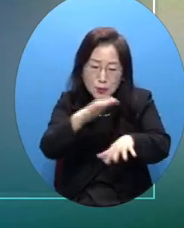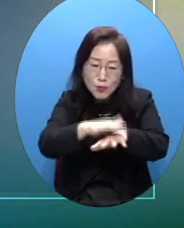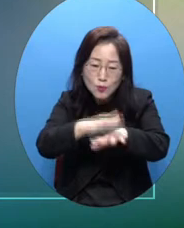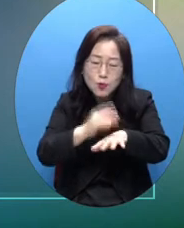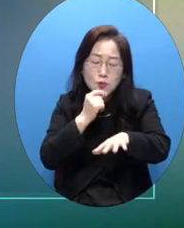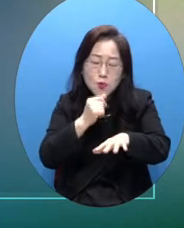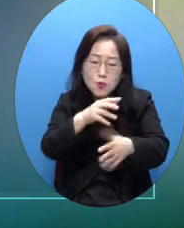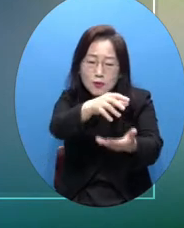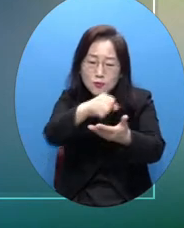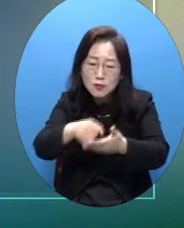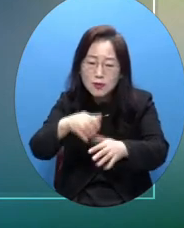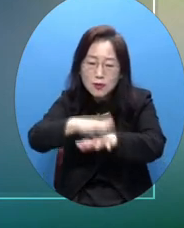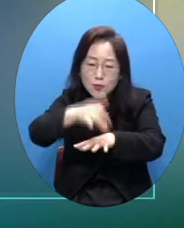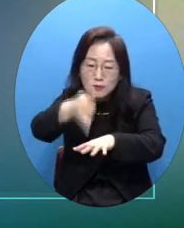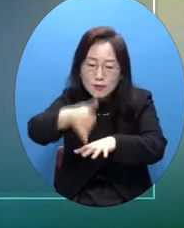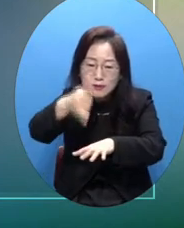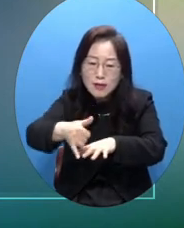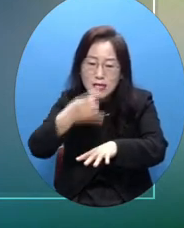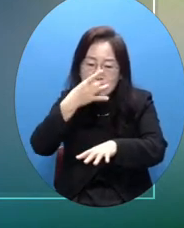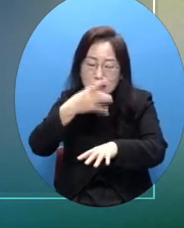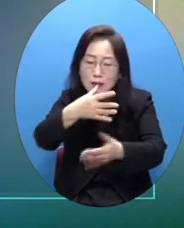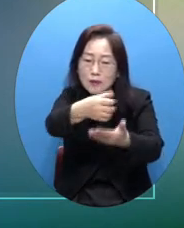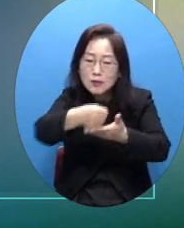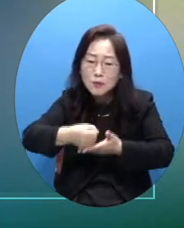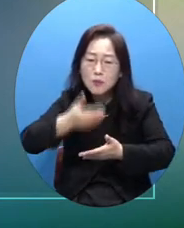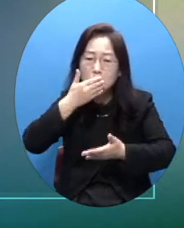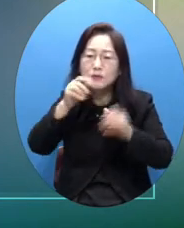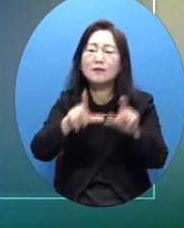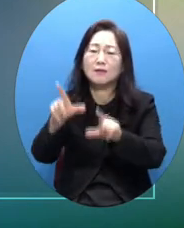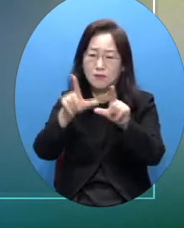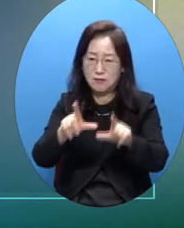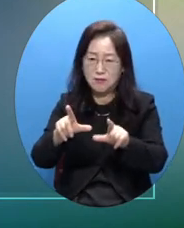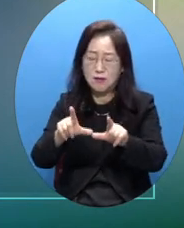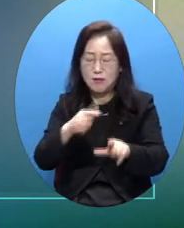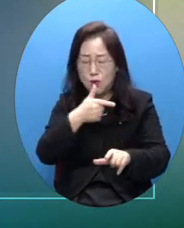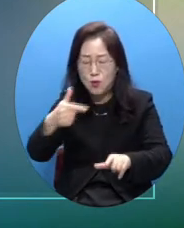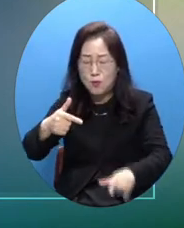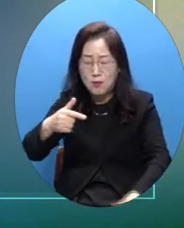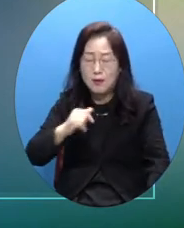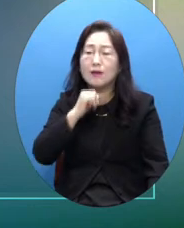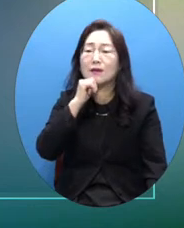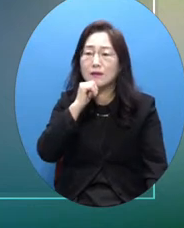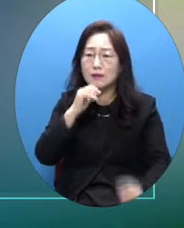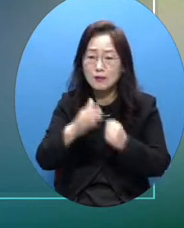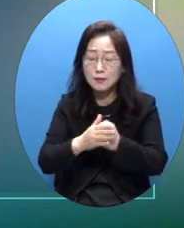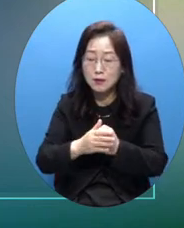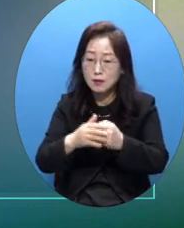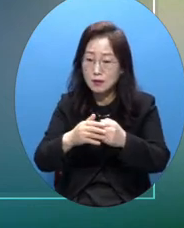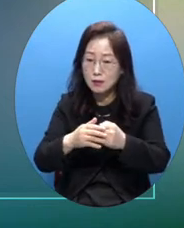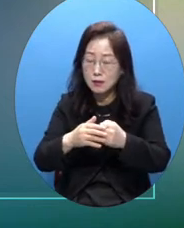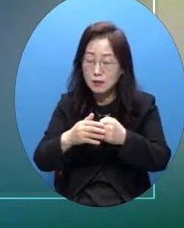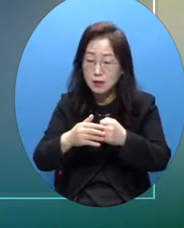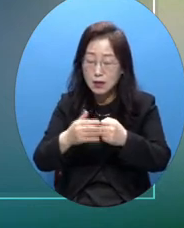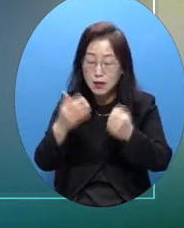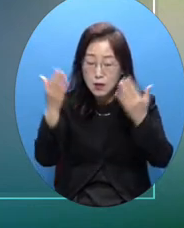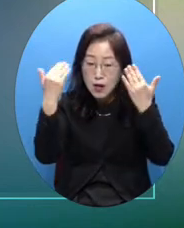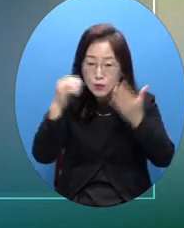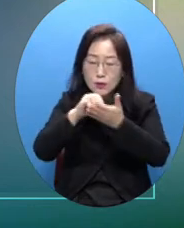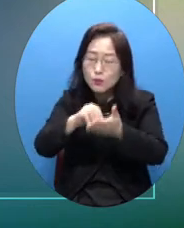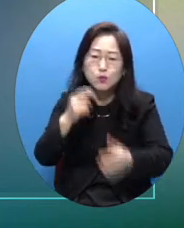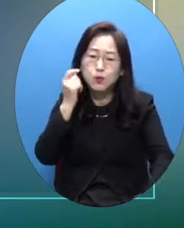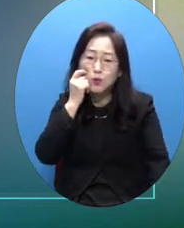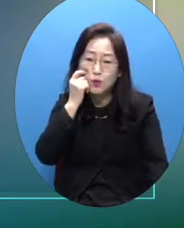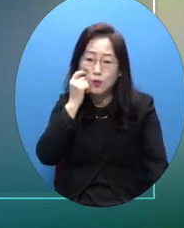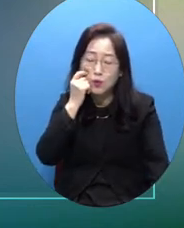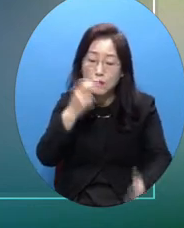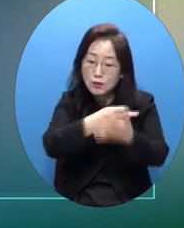Province he was born as a son of a farm servant he'd lived in the midst of poverty he couldn't